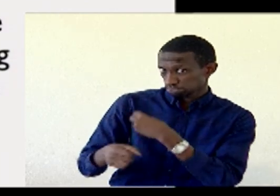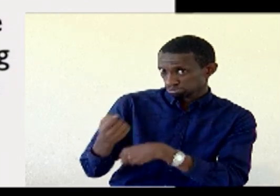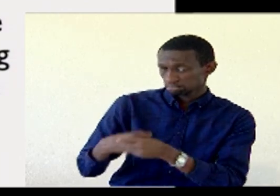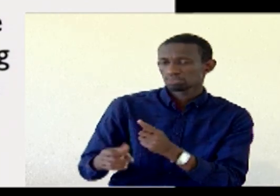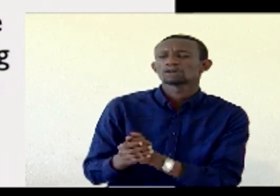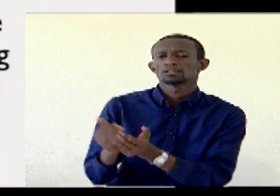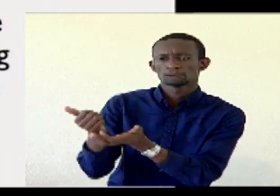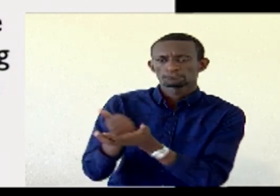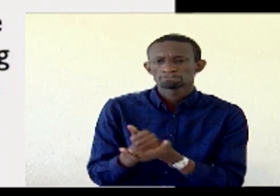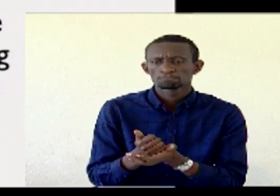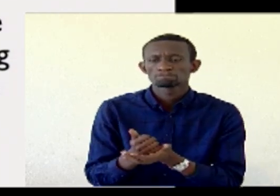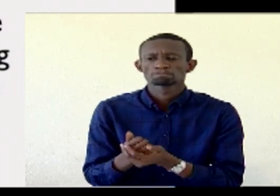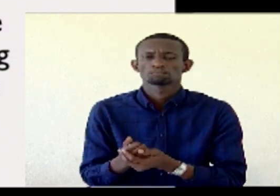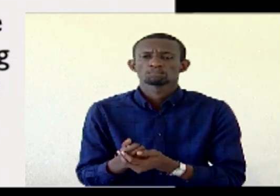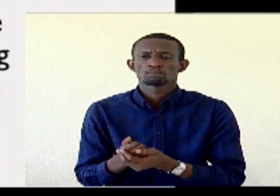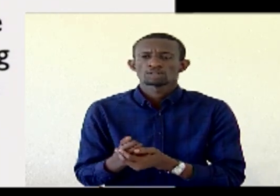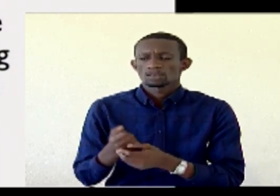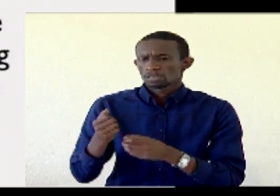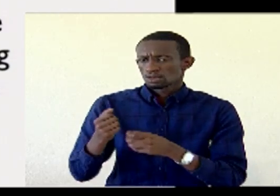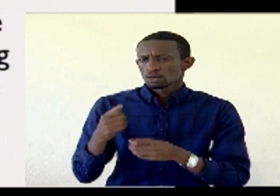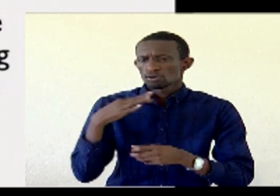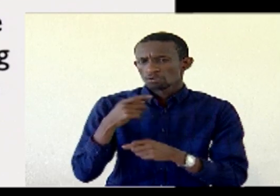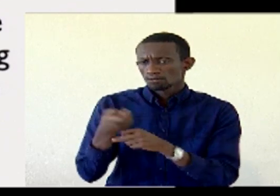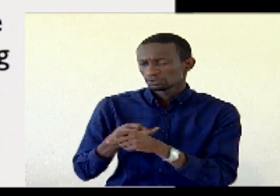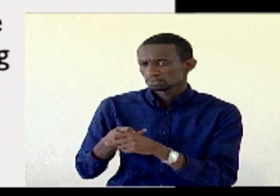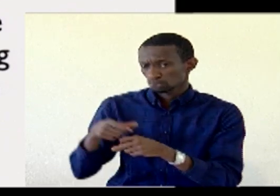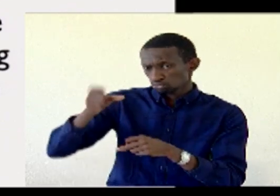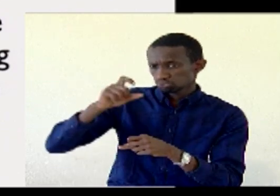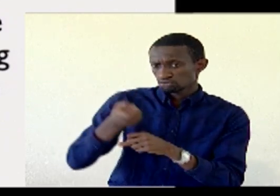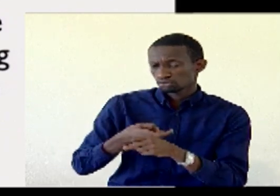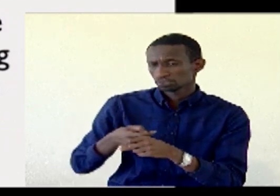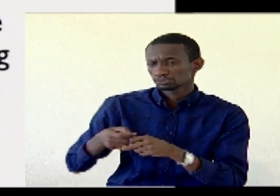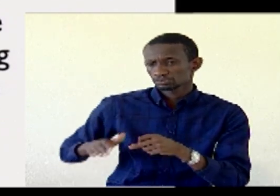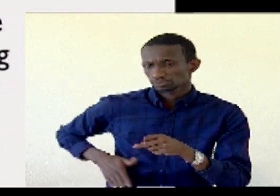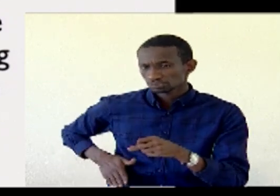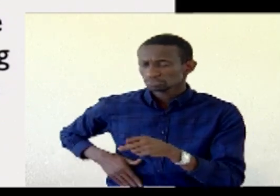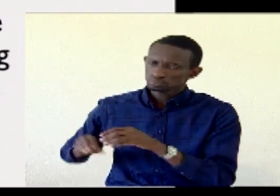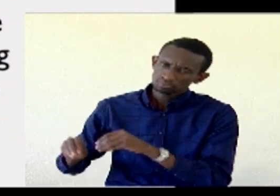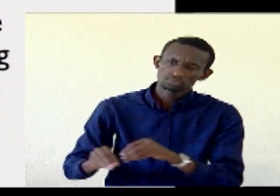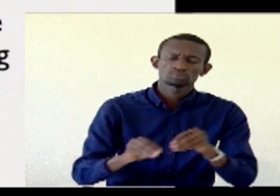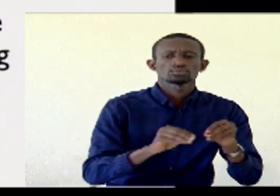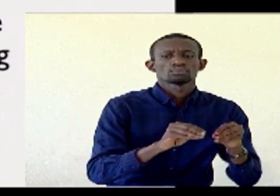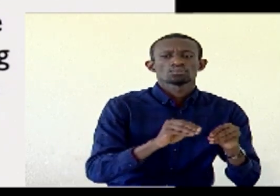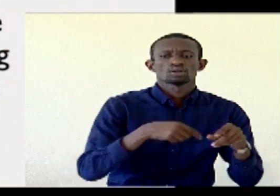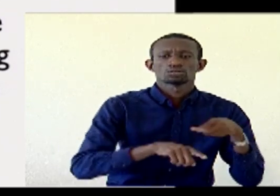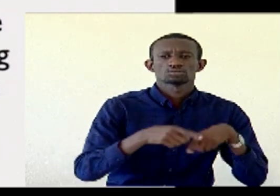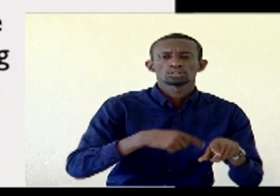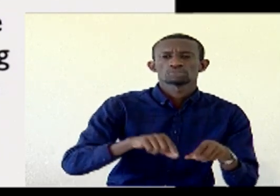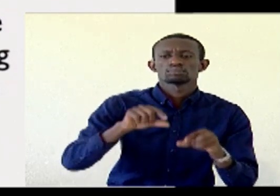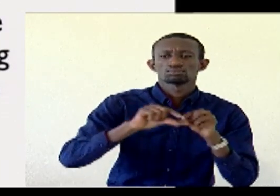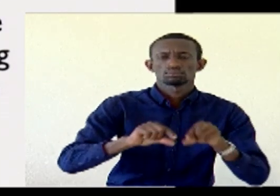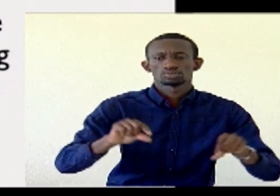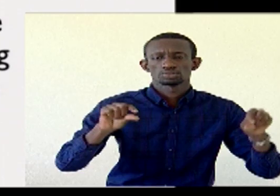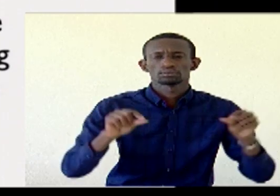bladder, from the kidney to the urinary bladder, and away from the kidney. So